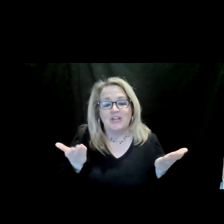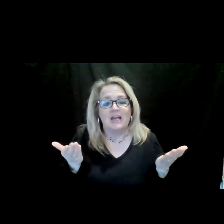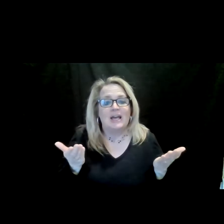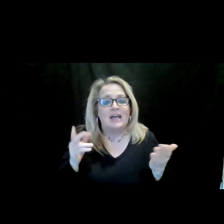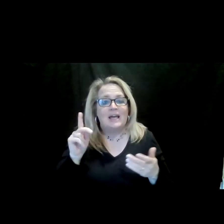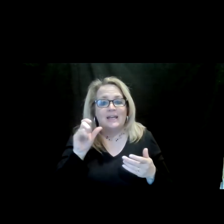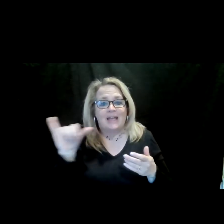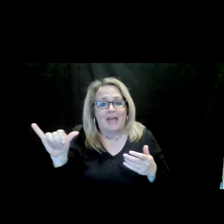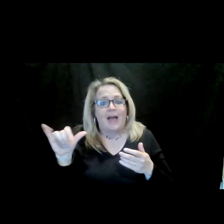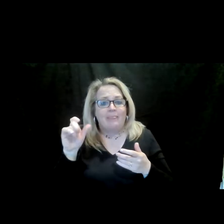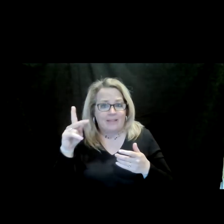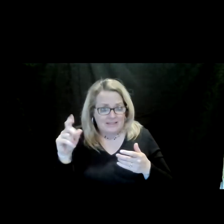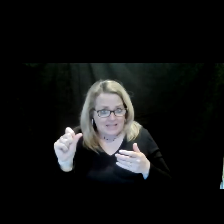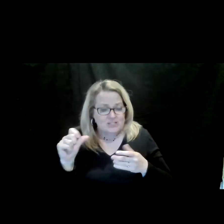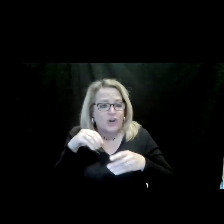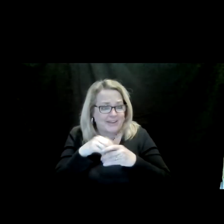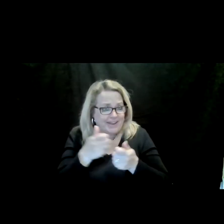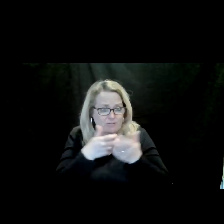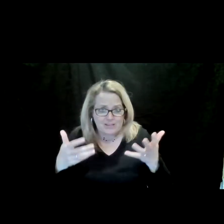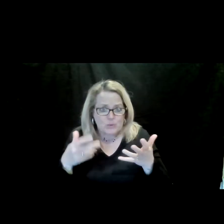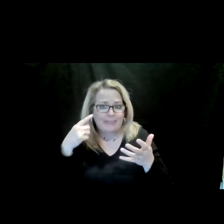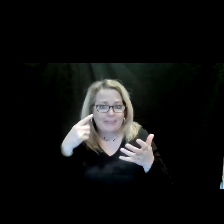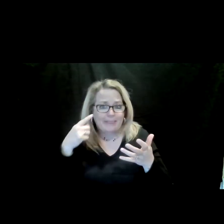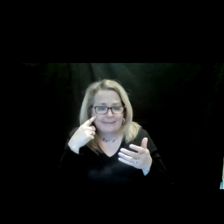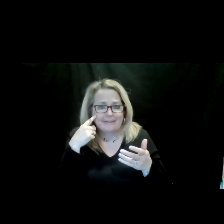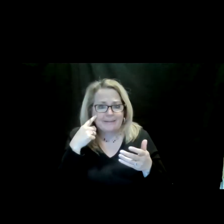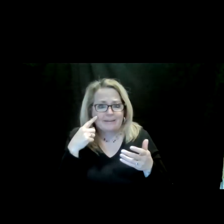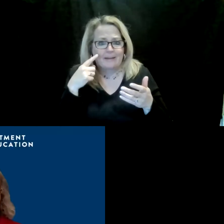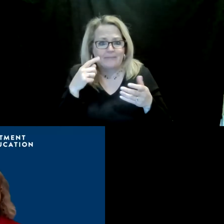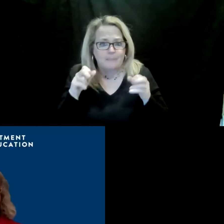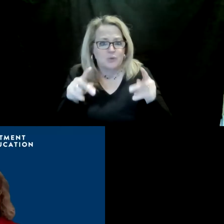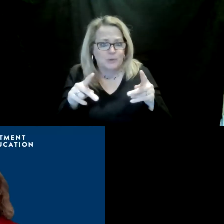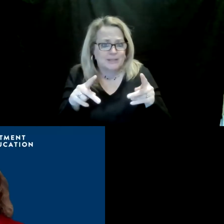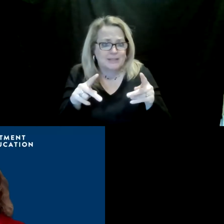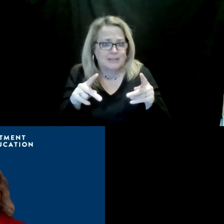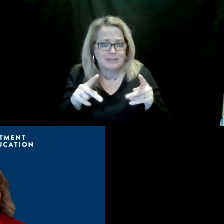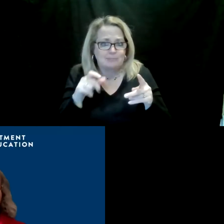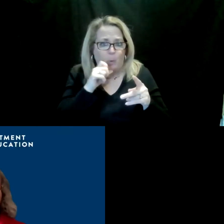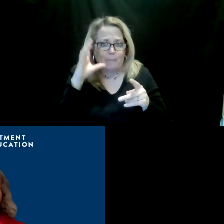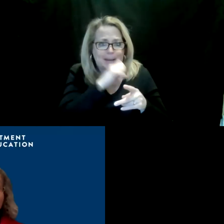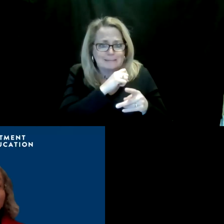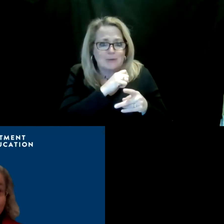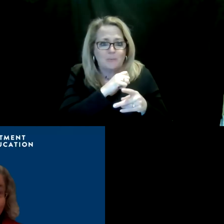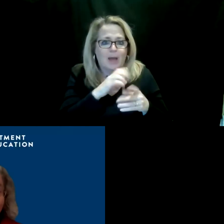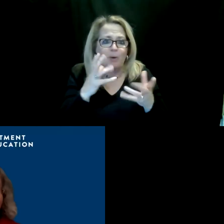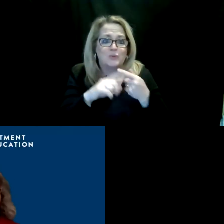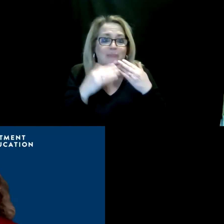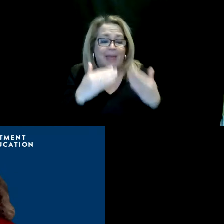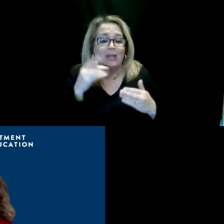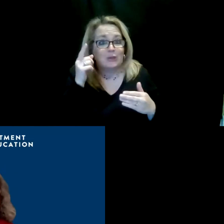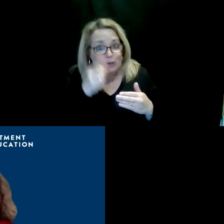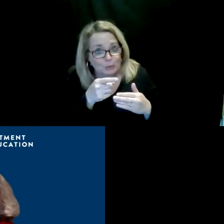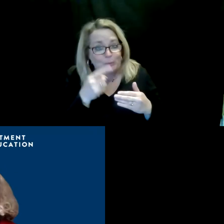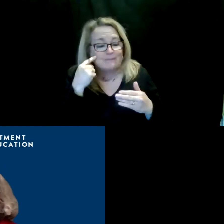the links are in the material, so I think, the opportunity won't be missed. Great. And I want to thank you